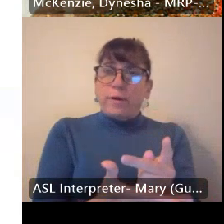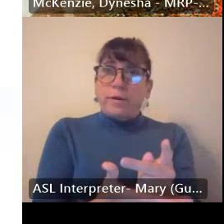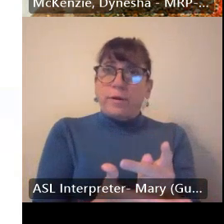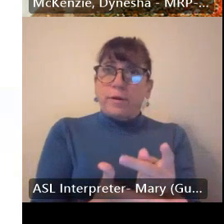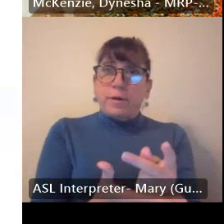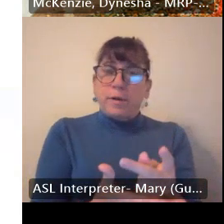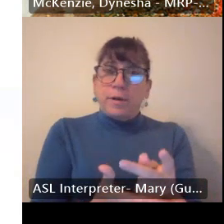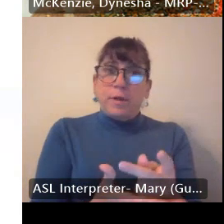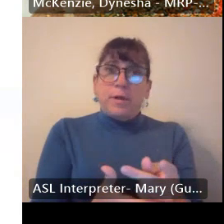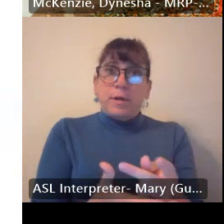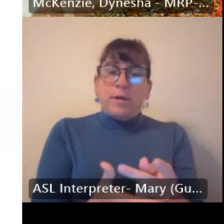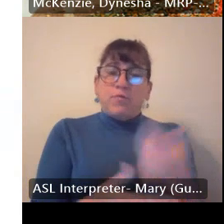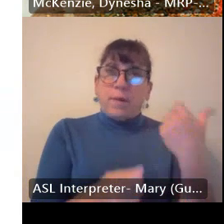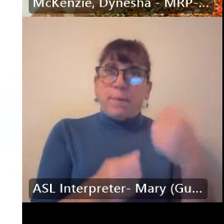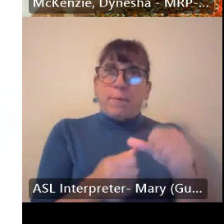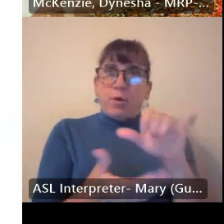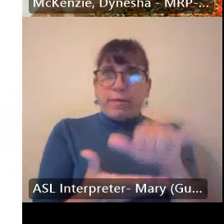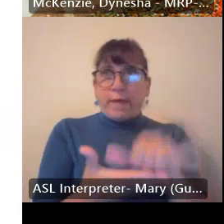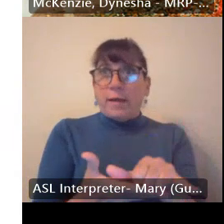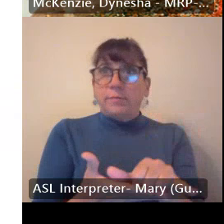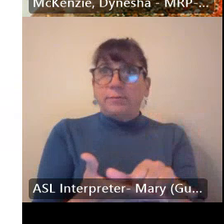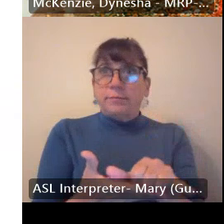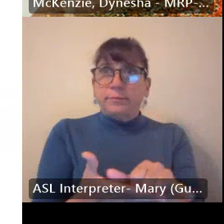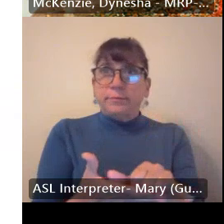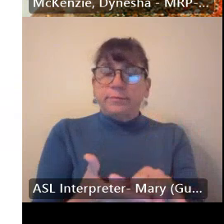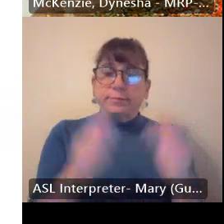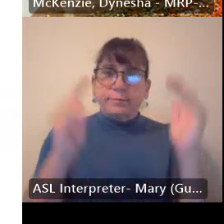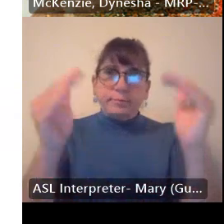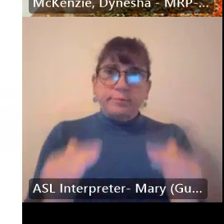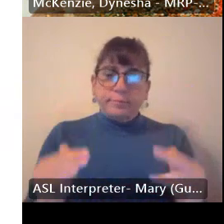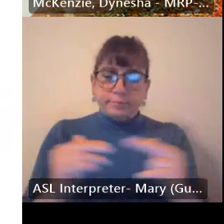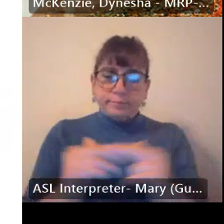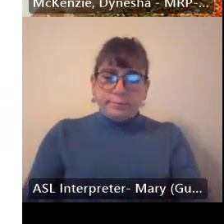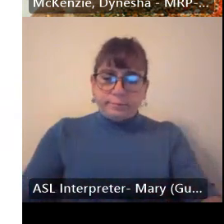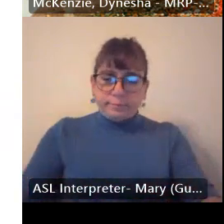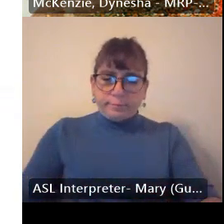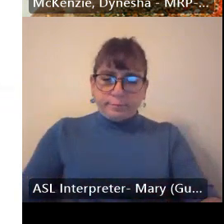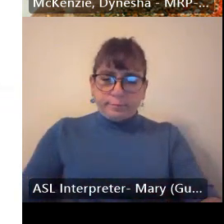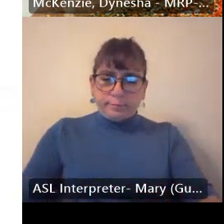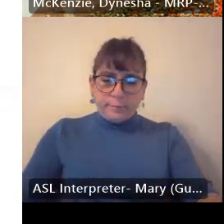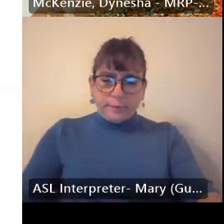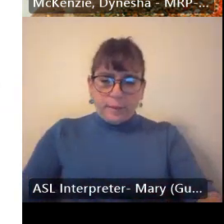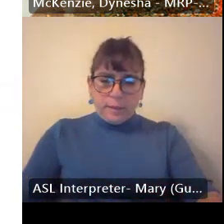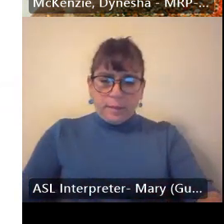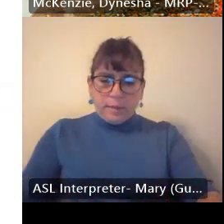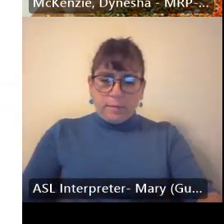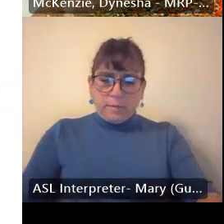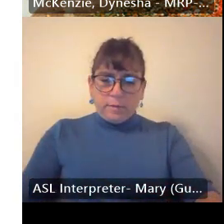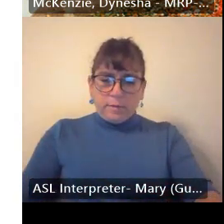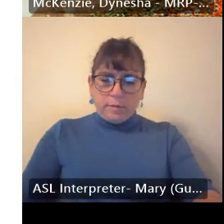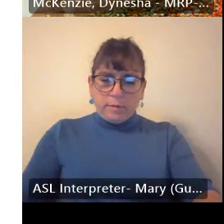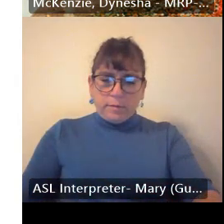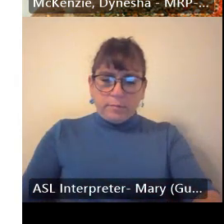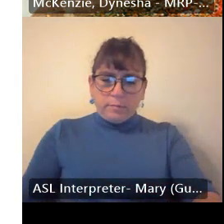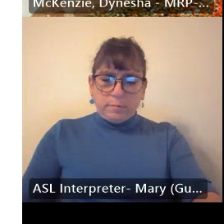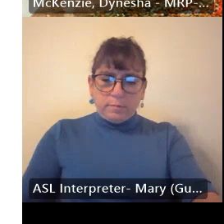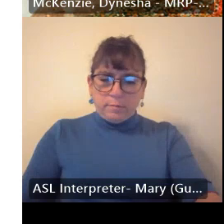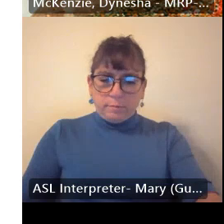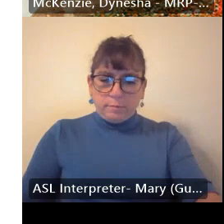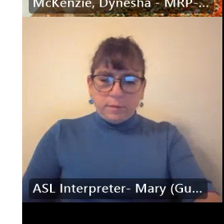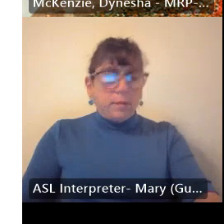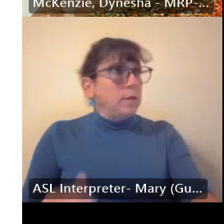So just keep that in mind. We can go to the next slide, I think. Shalini, do you have anything you want to add? Yep, I think that's